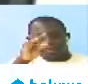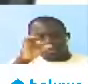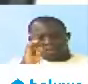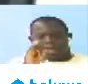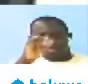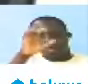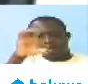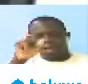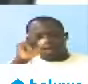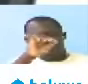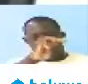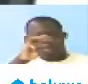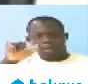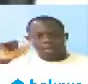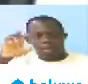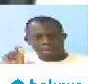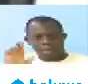Nansuwali.